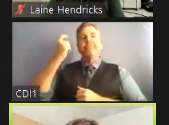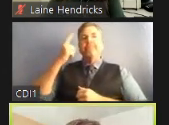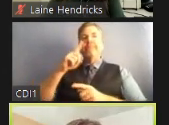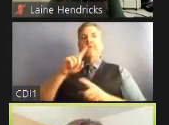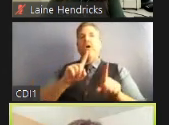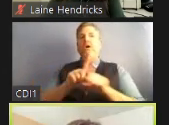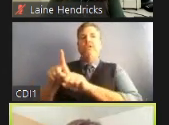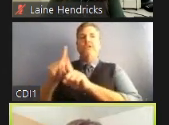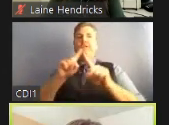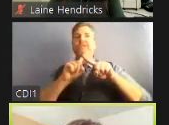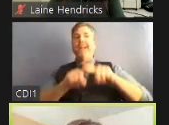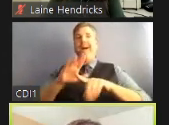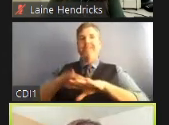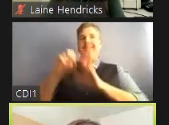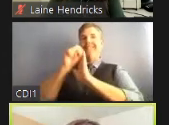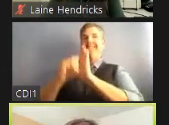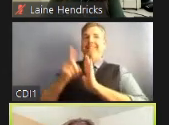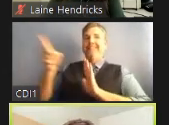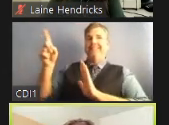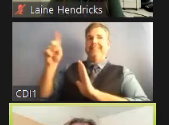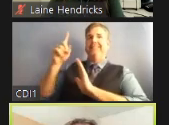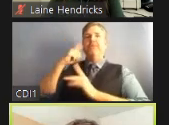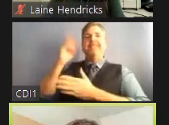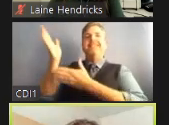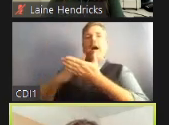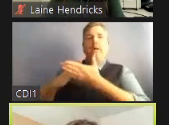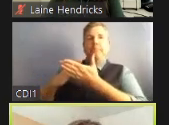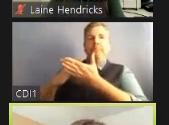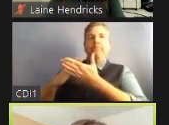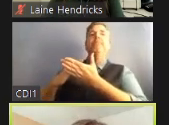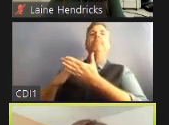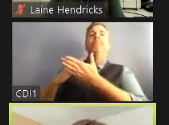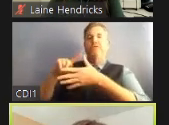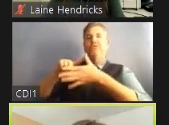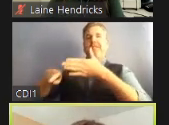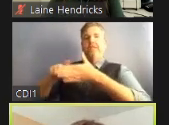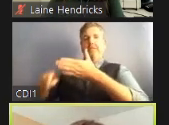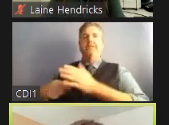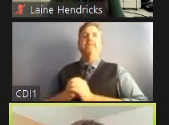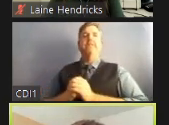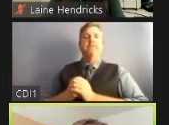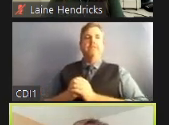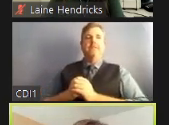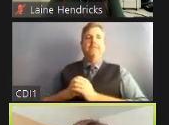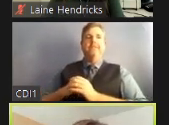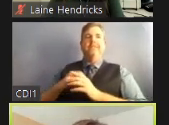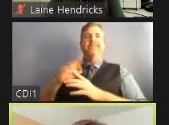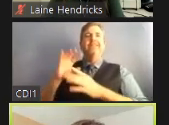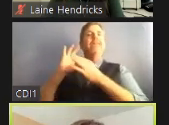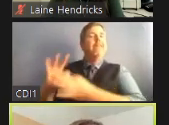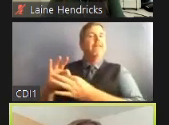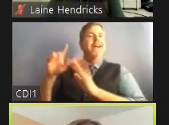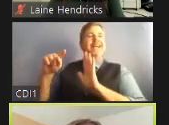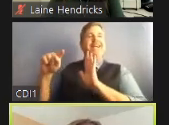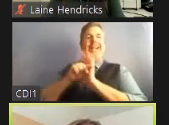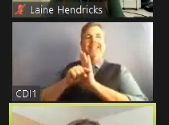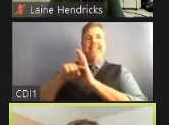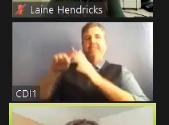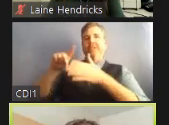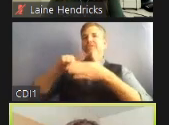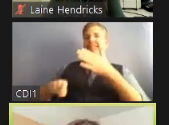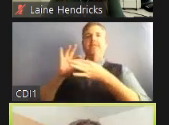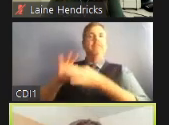some portion of the results that we receive, especially negative results from further back. And so we